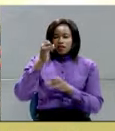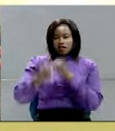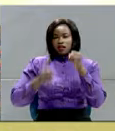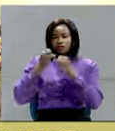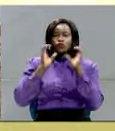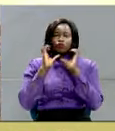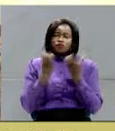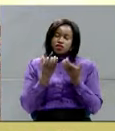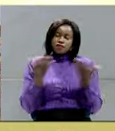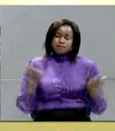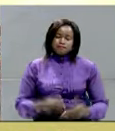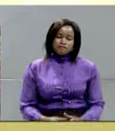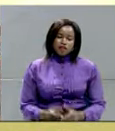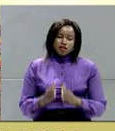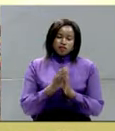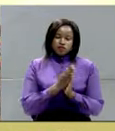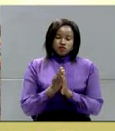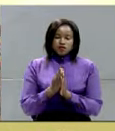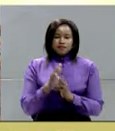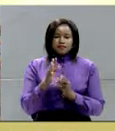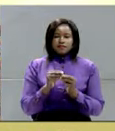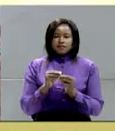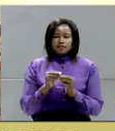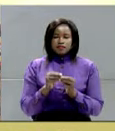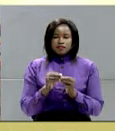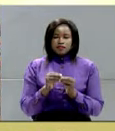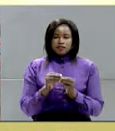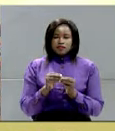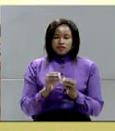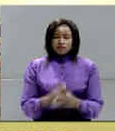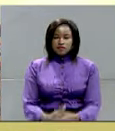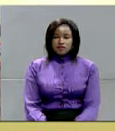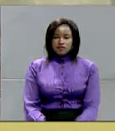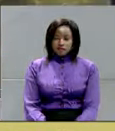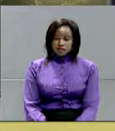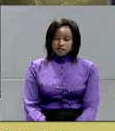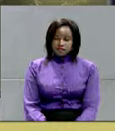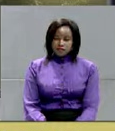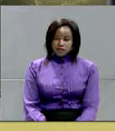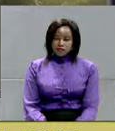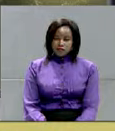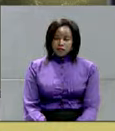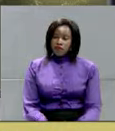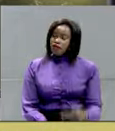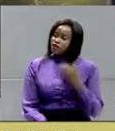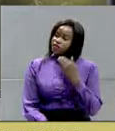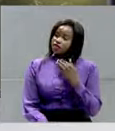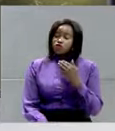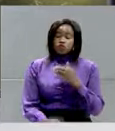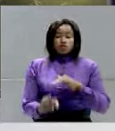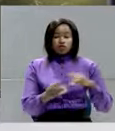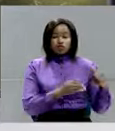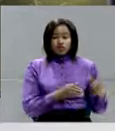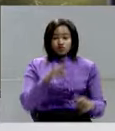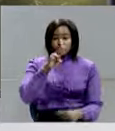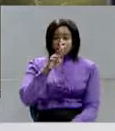community. Mutesa Sira Haruna reporting for UBC News. Thank you, Aaron. And now Uganda